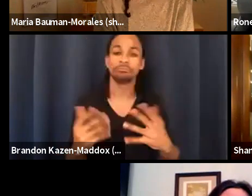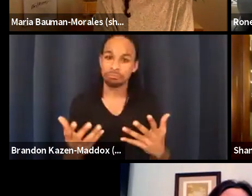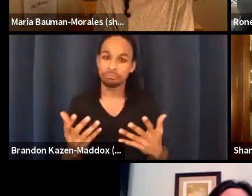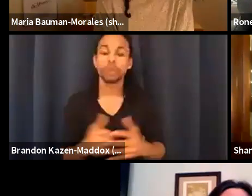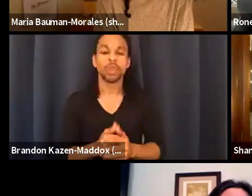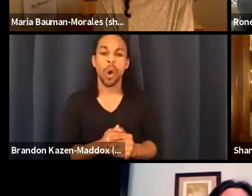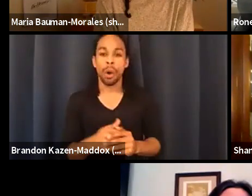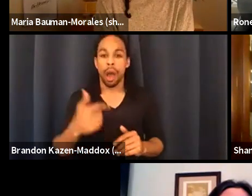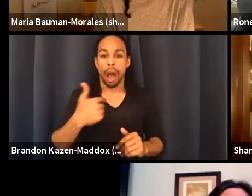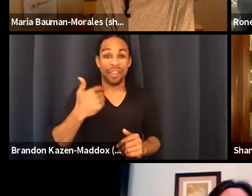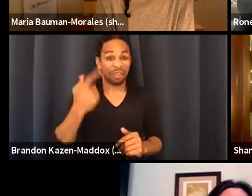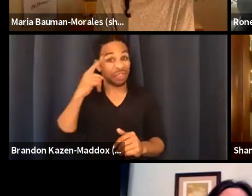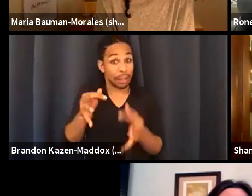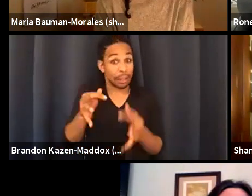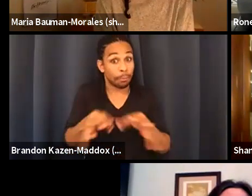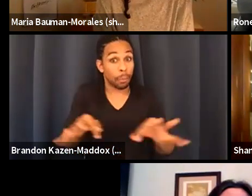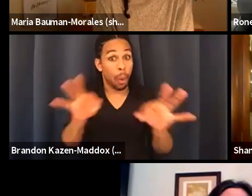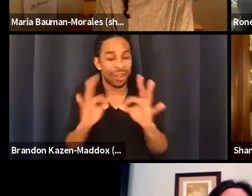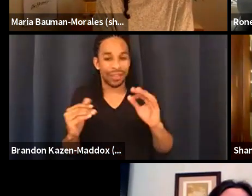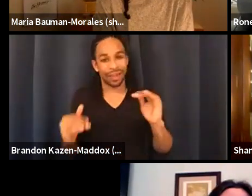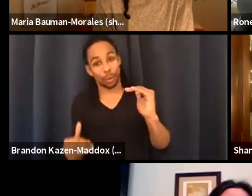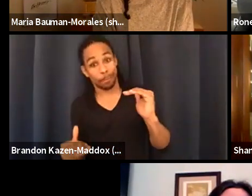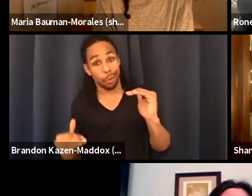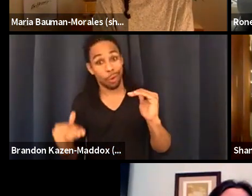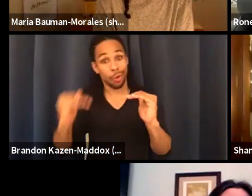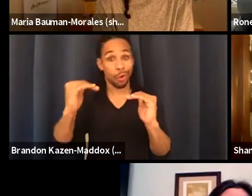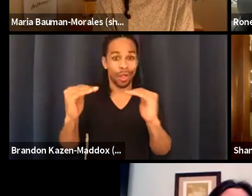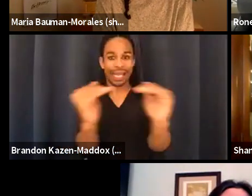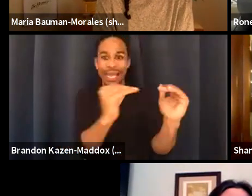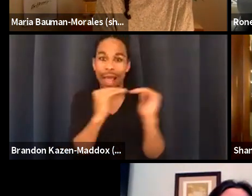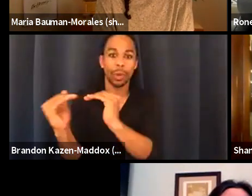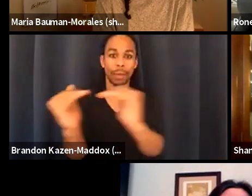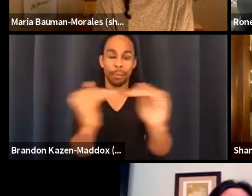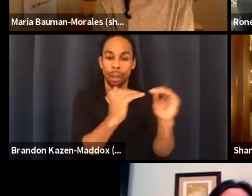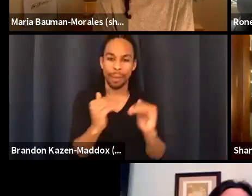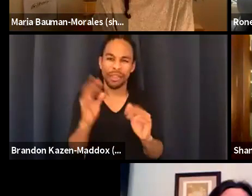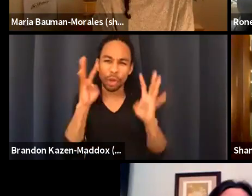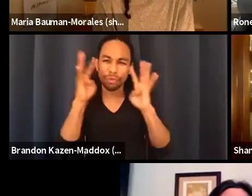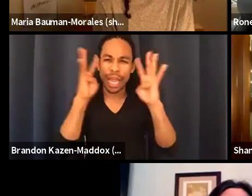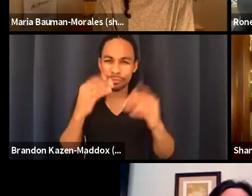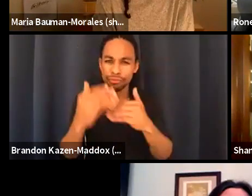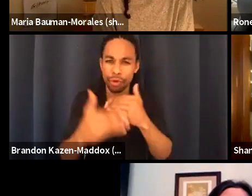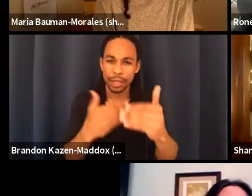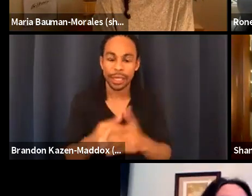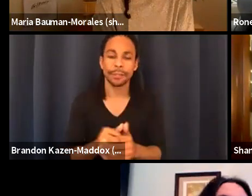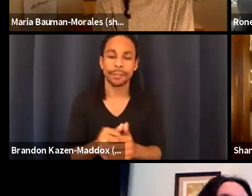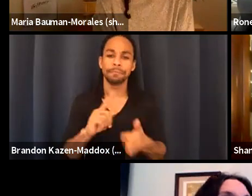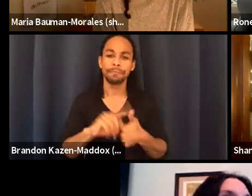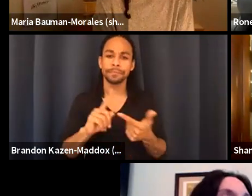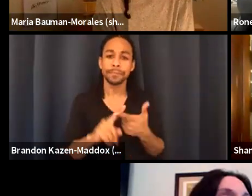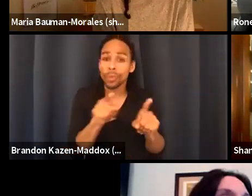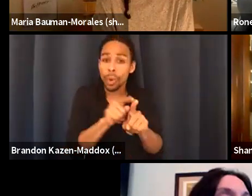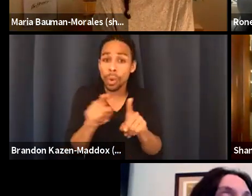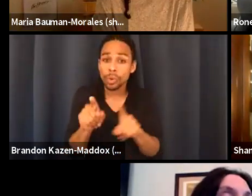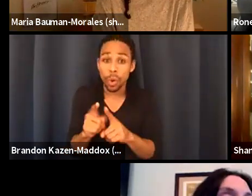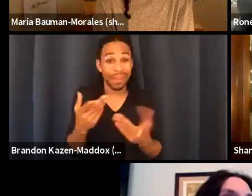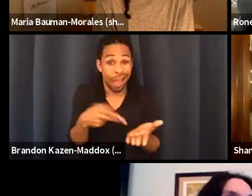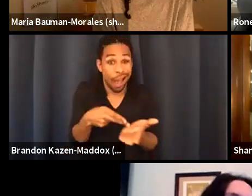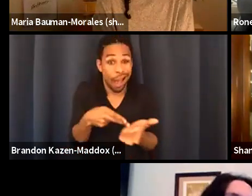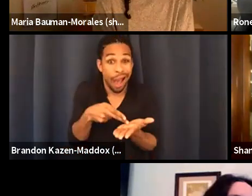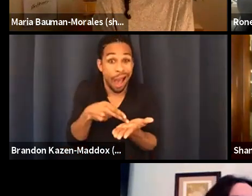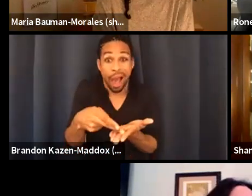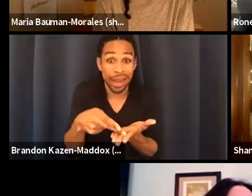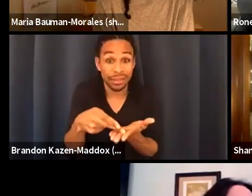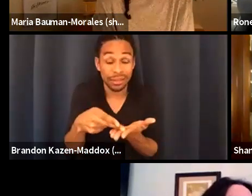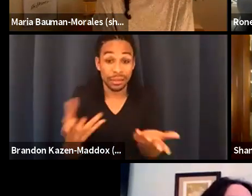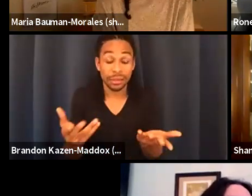something. Other practices, just being very honest and always starting the space with you're going to experience